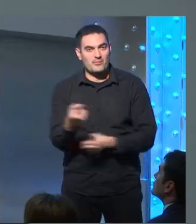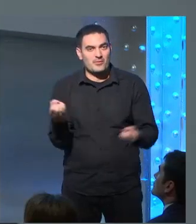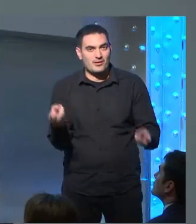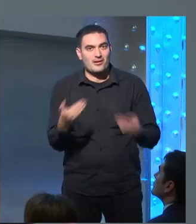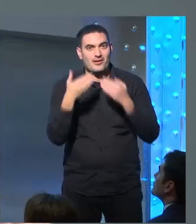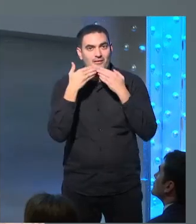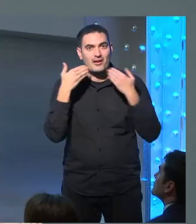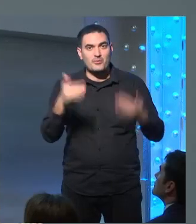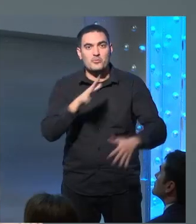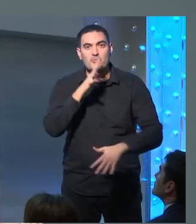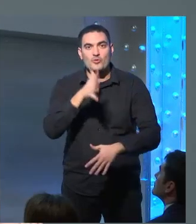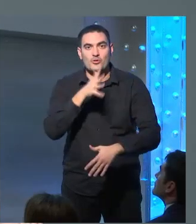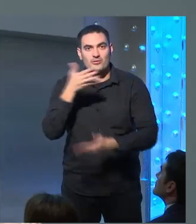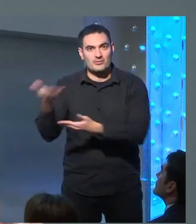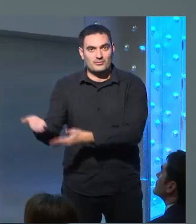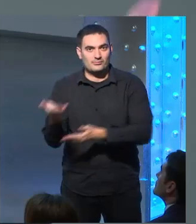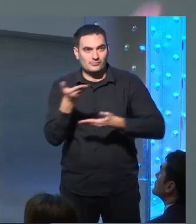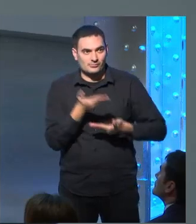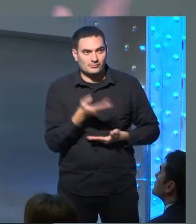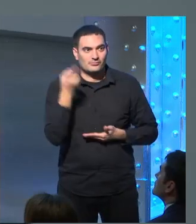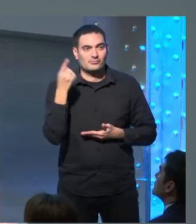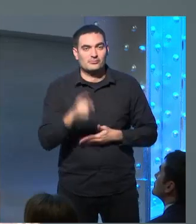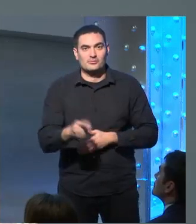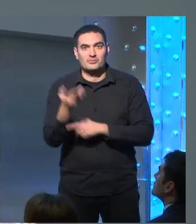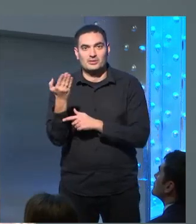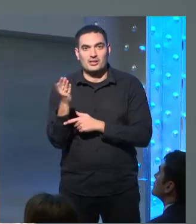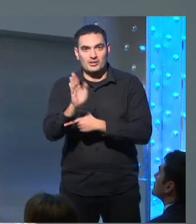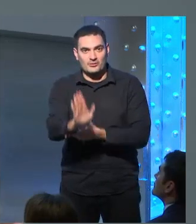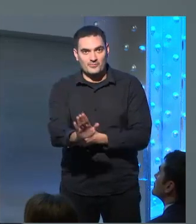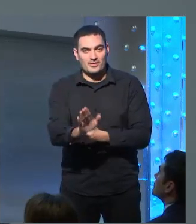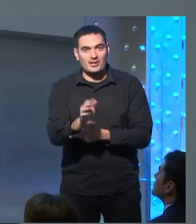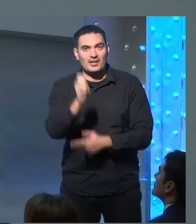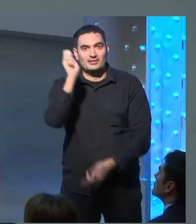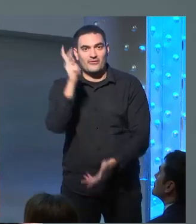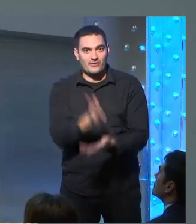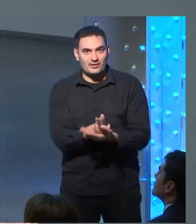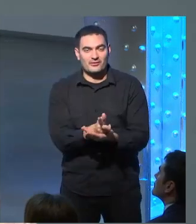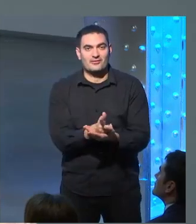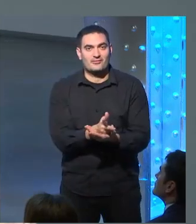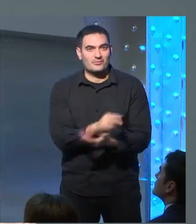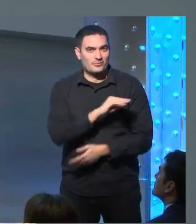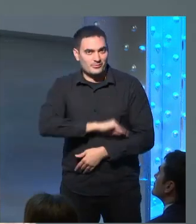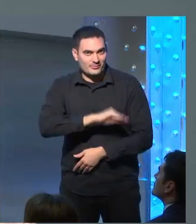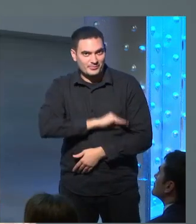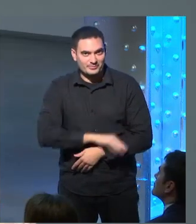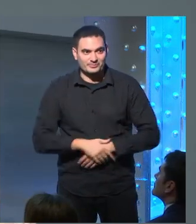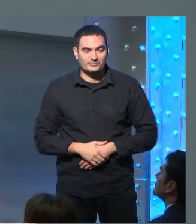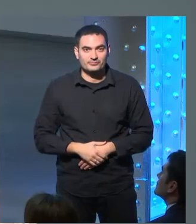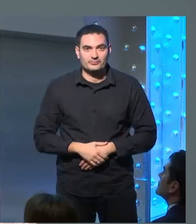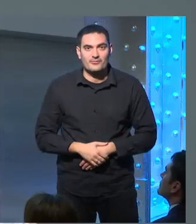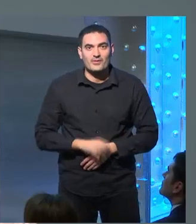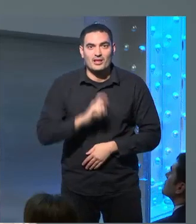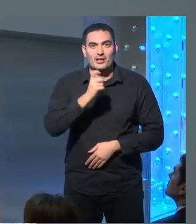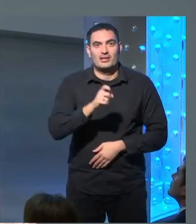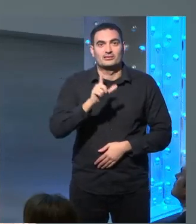every day. I wanted to come here this morning to thank you for the invitation. at the presentation of this huge challenge